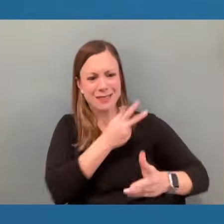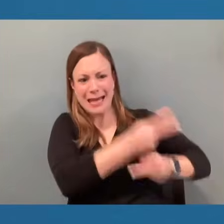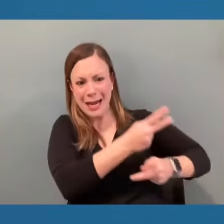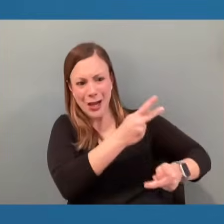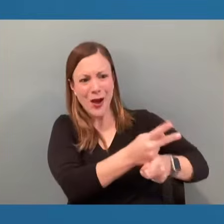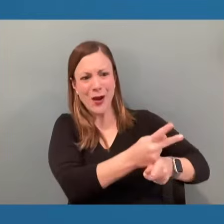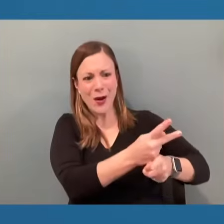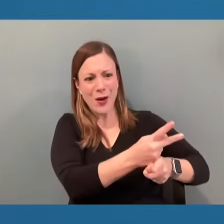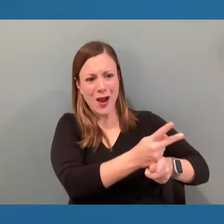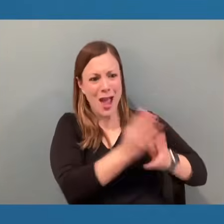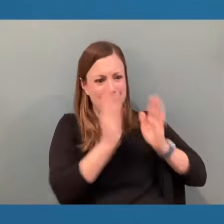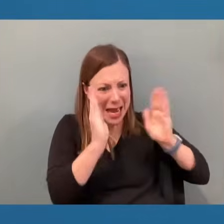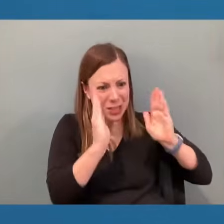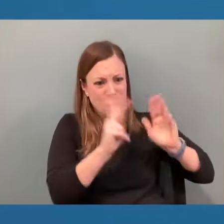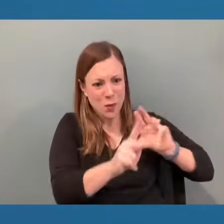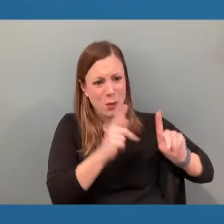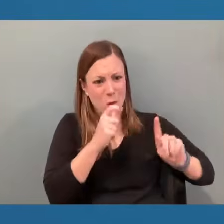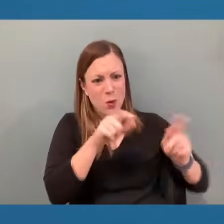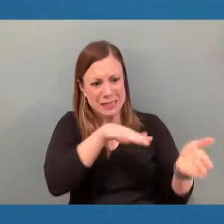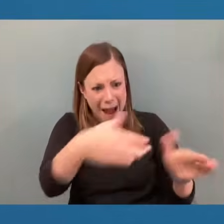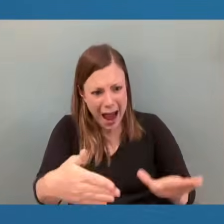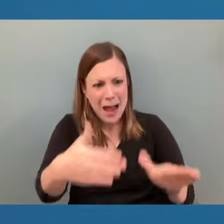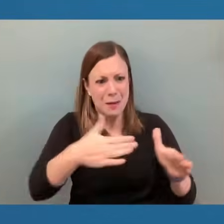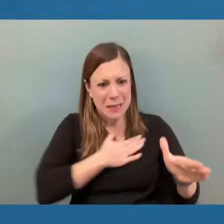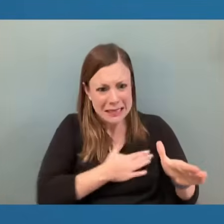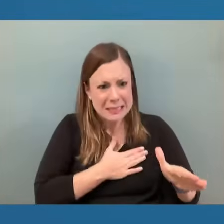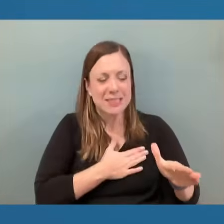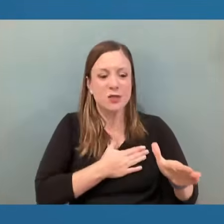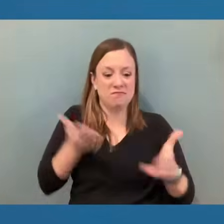this bill, Amy Pollin.